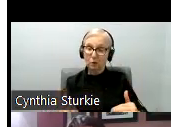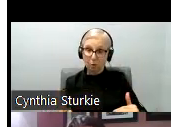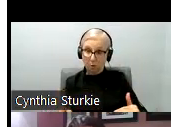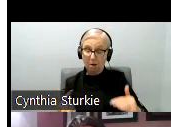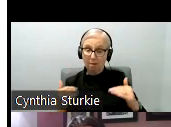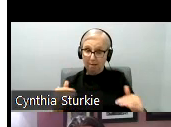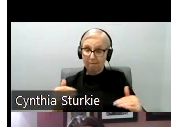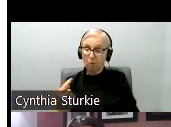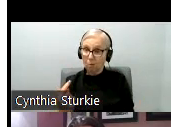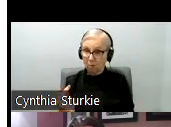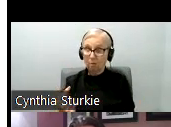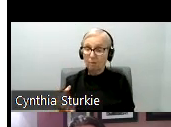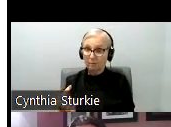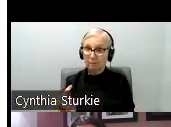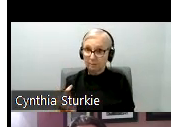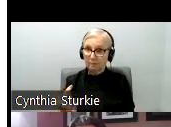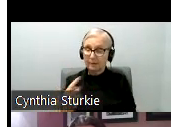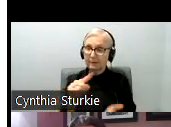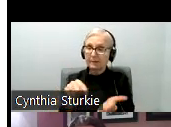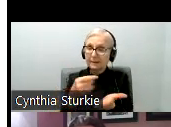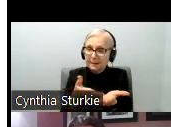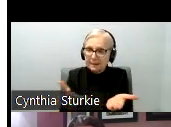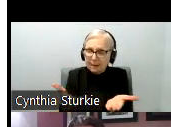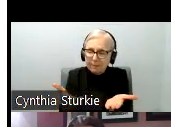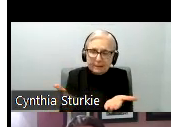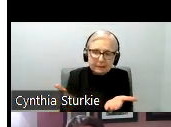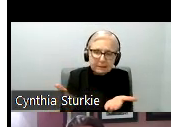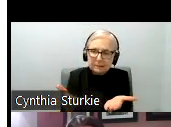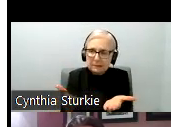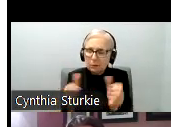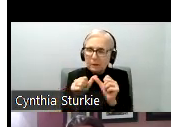level 1. This is something that we continued.